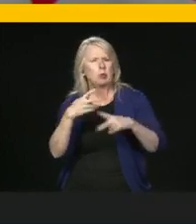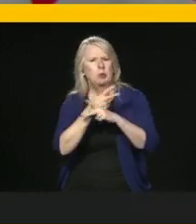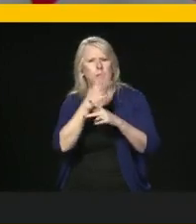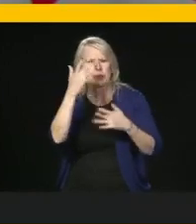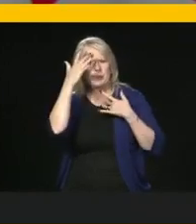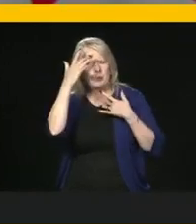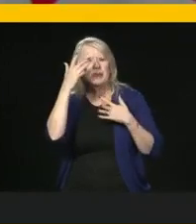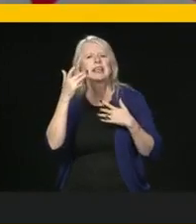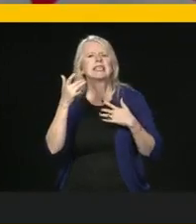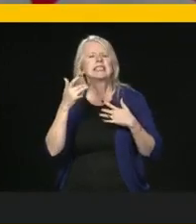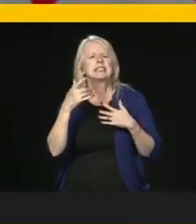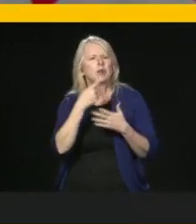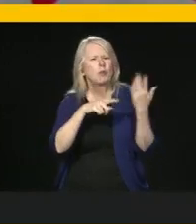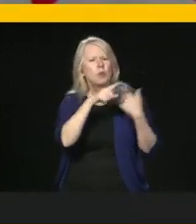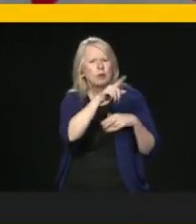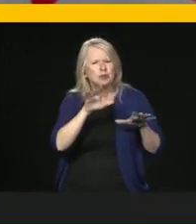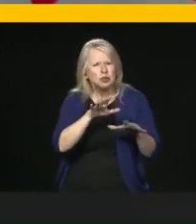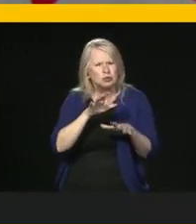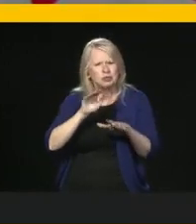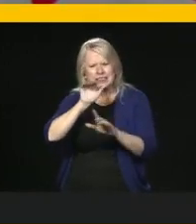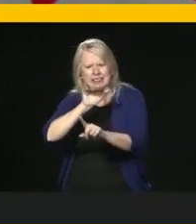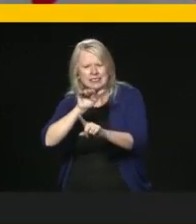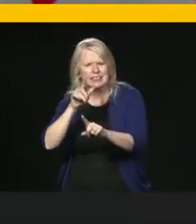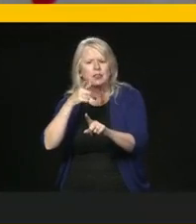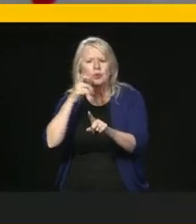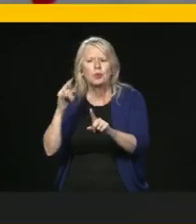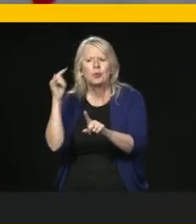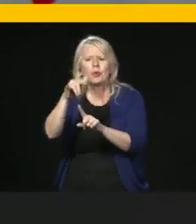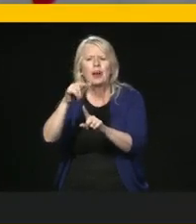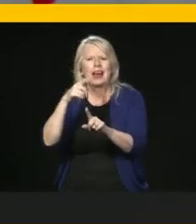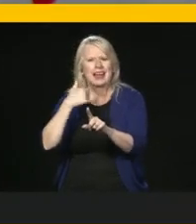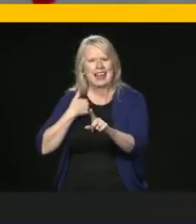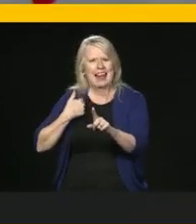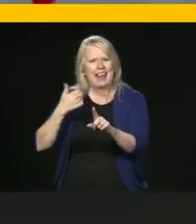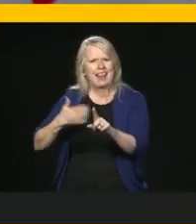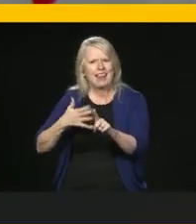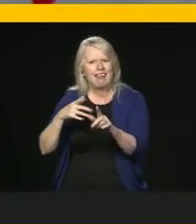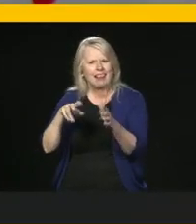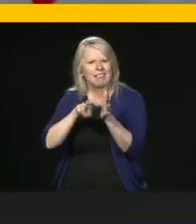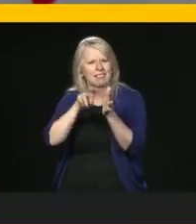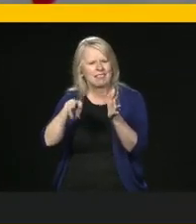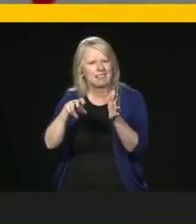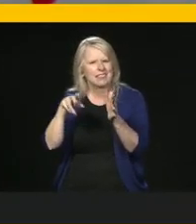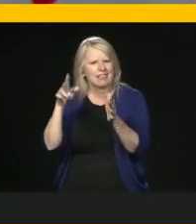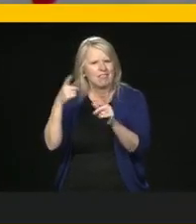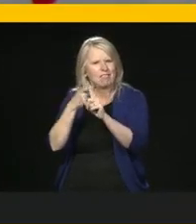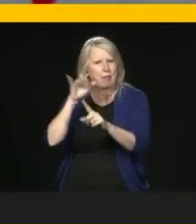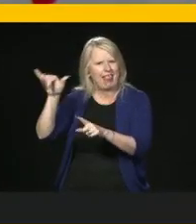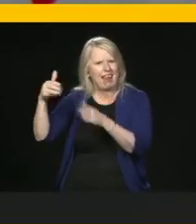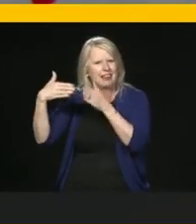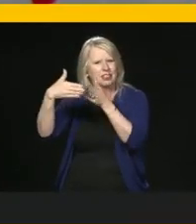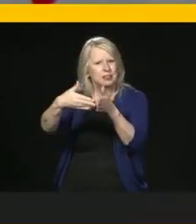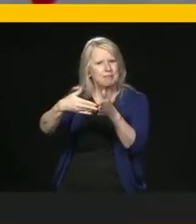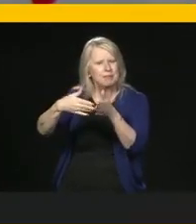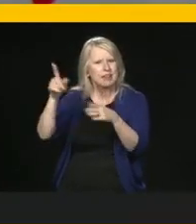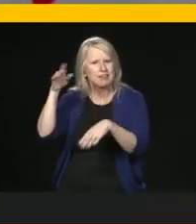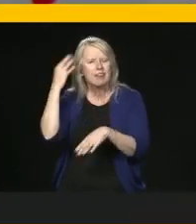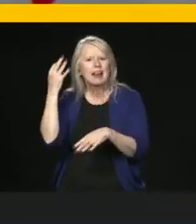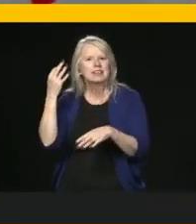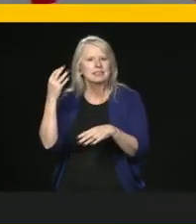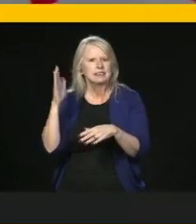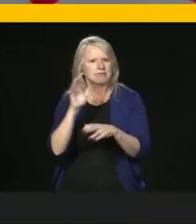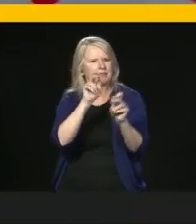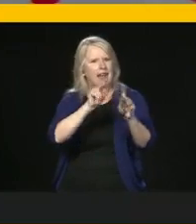the Canadians that came off that ship and apparently have returned to North America in the last couple of